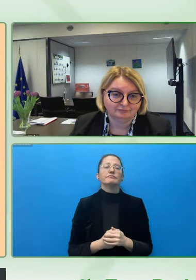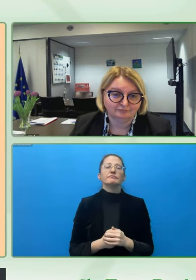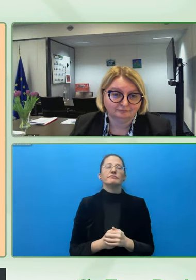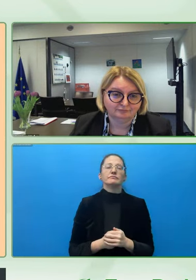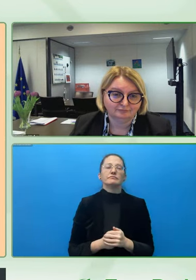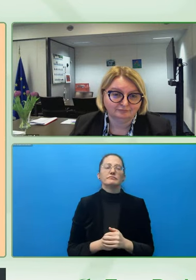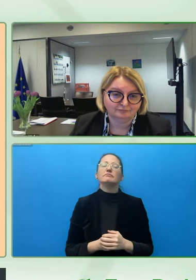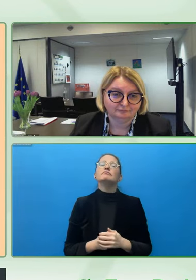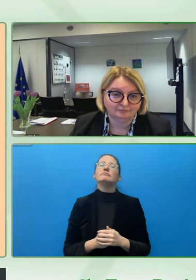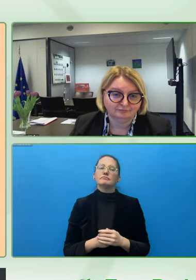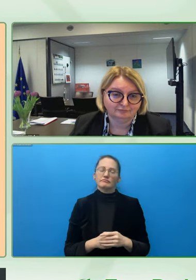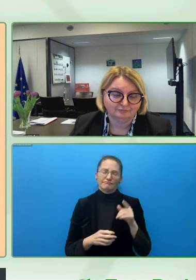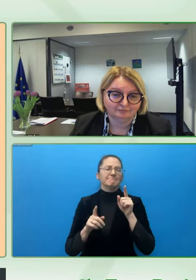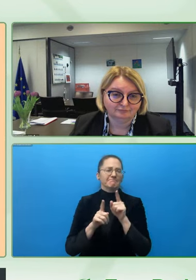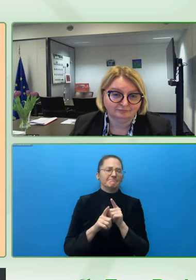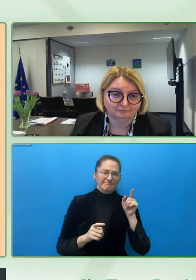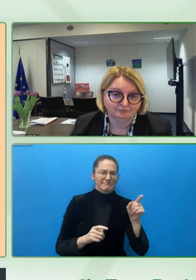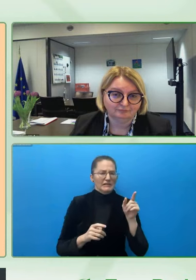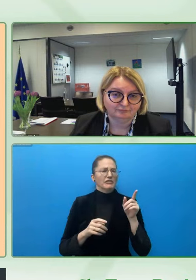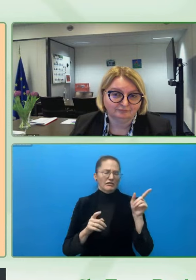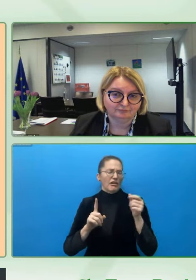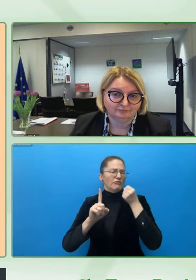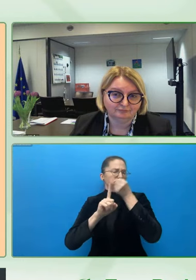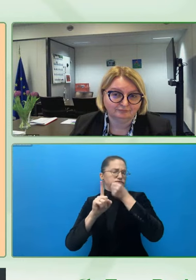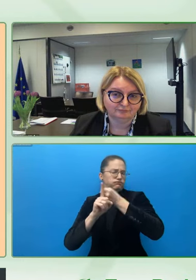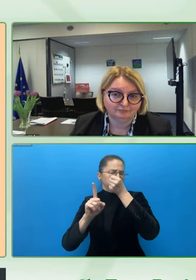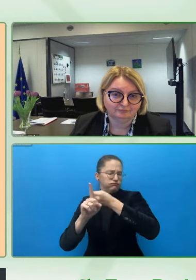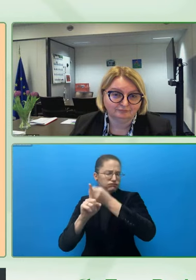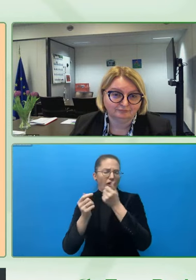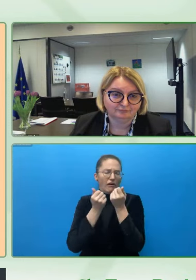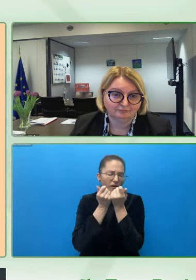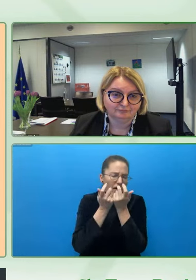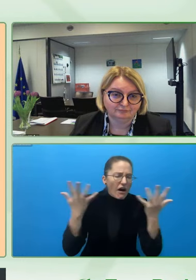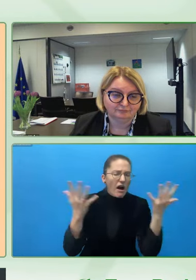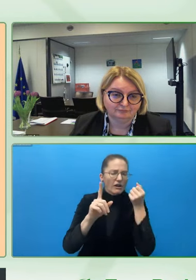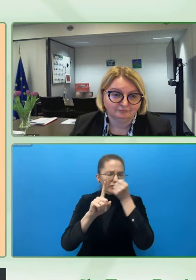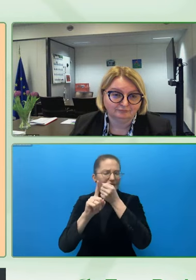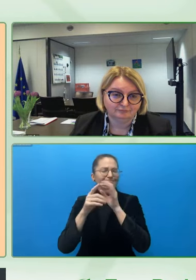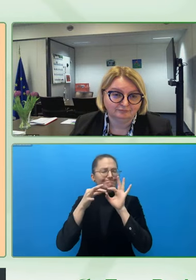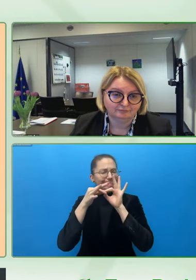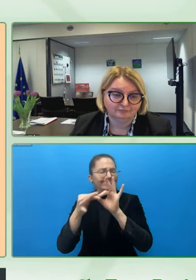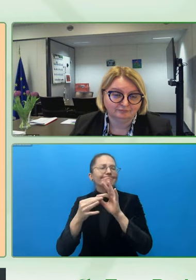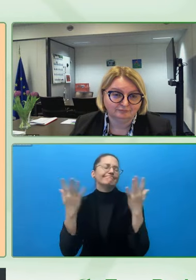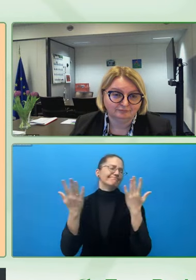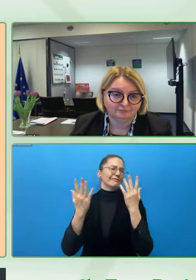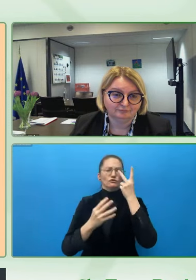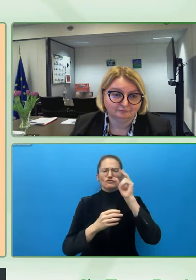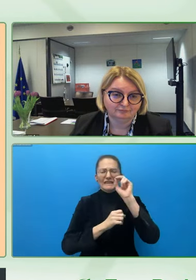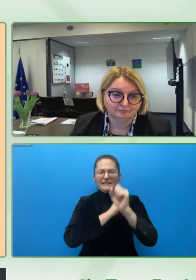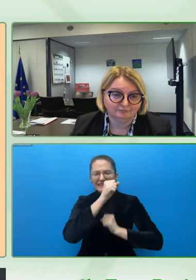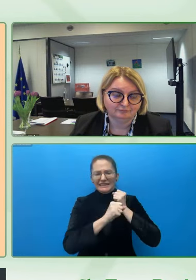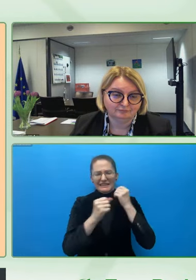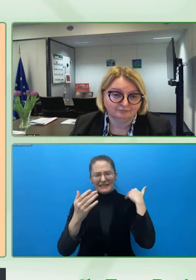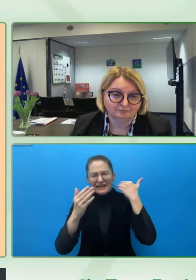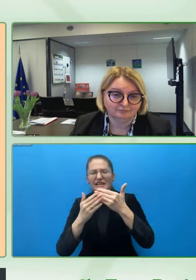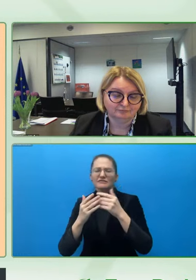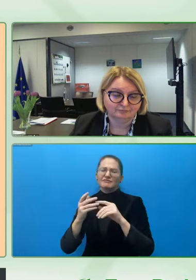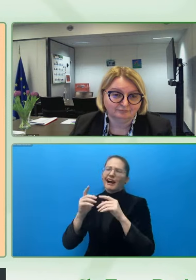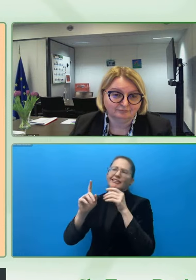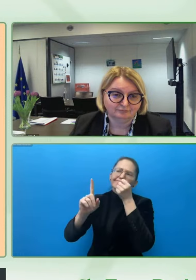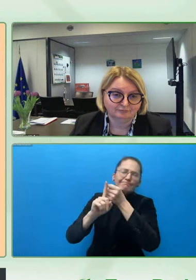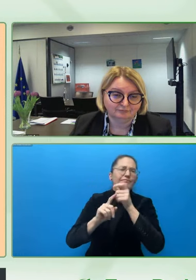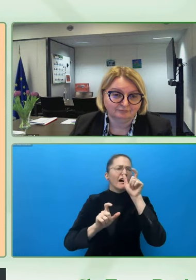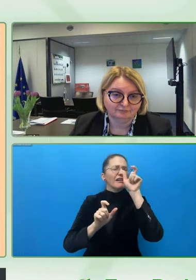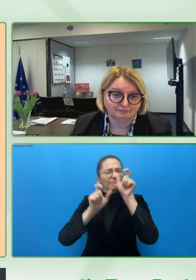20 years, her professional interests are human rights and gender equality, social policy and employment, with particular accent to the